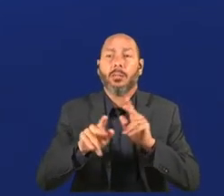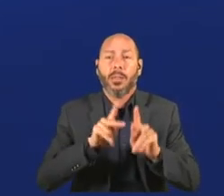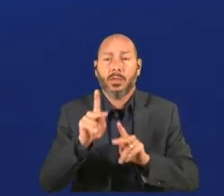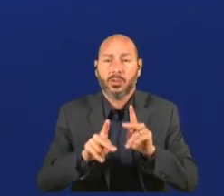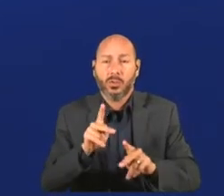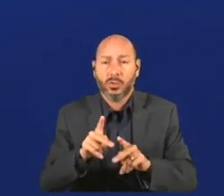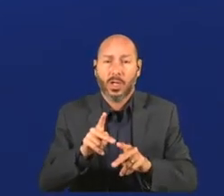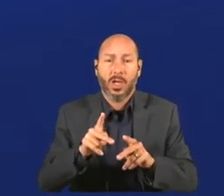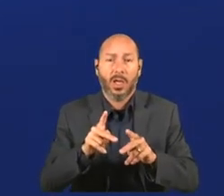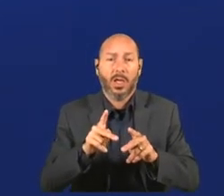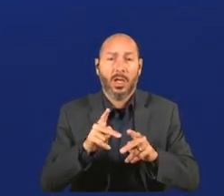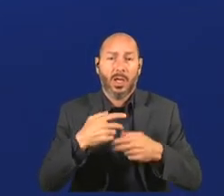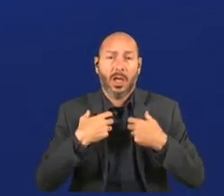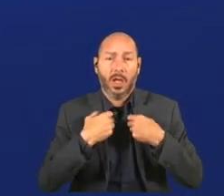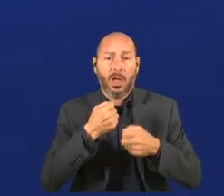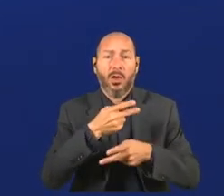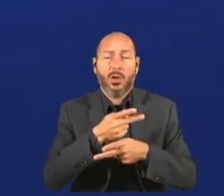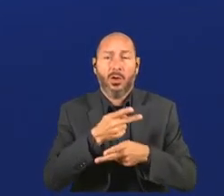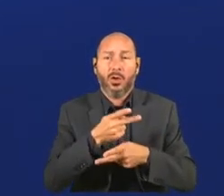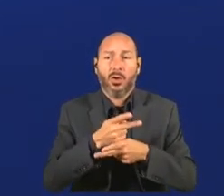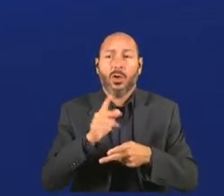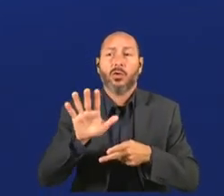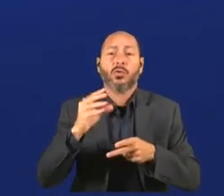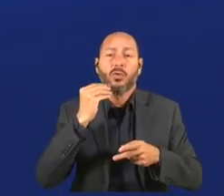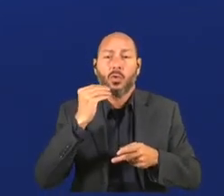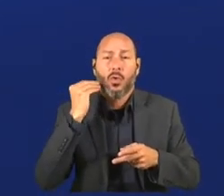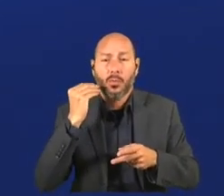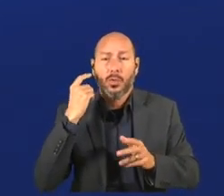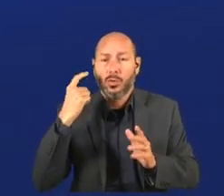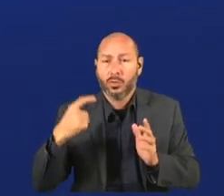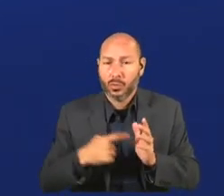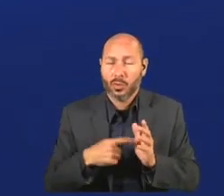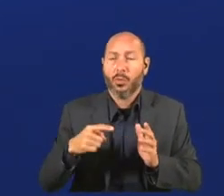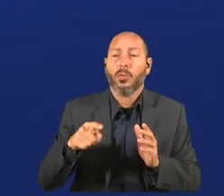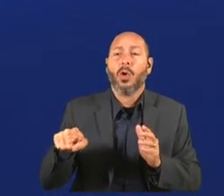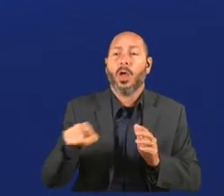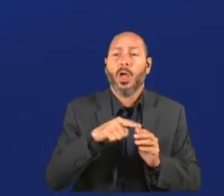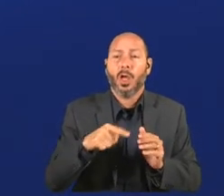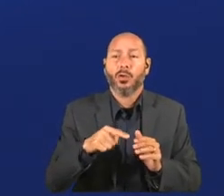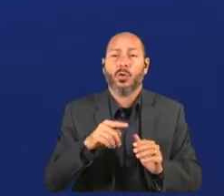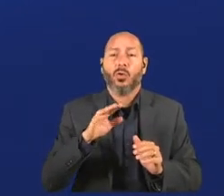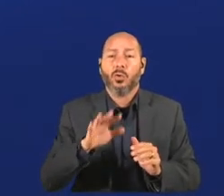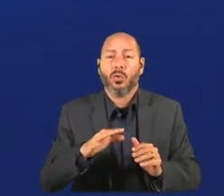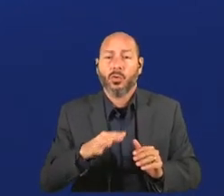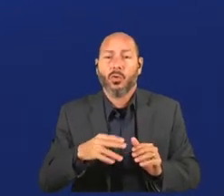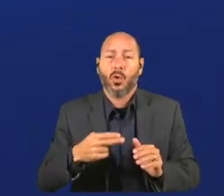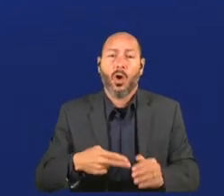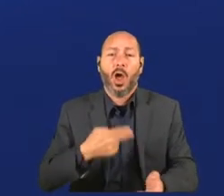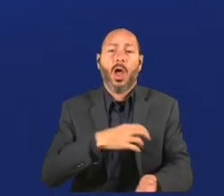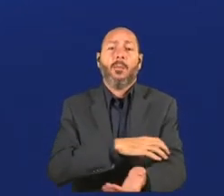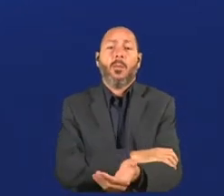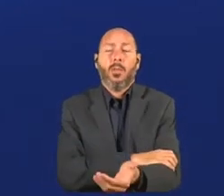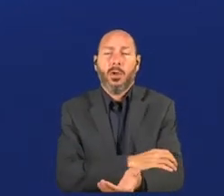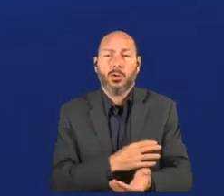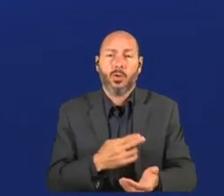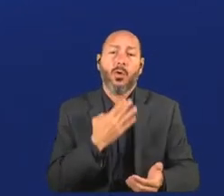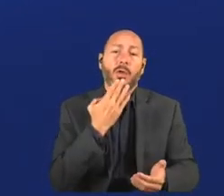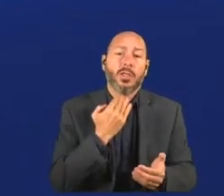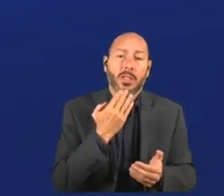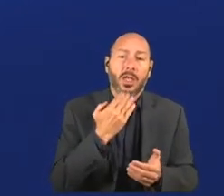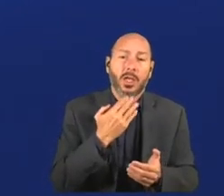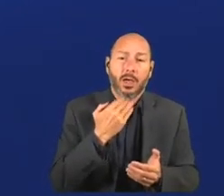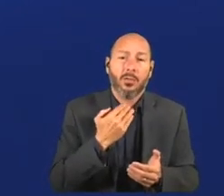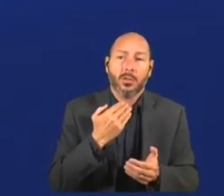result, we are seeing these patients improve in their diabetes and hypertension metrics, and the overall cost for these